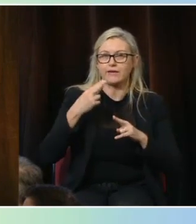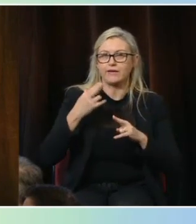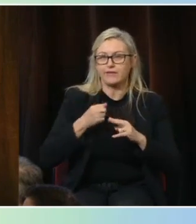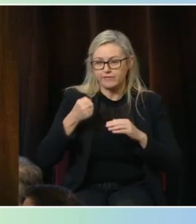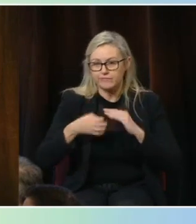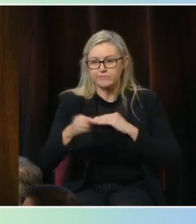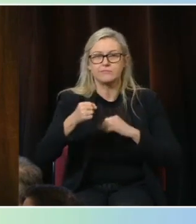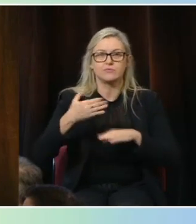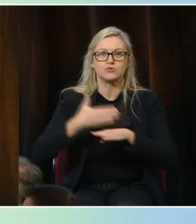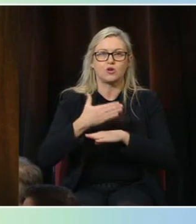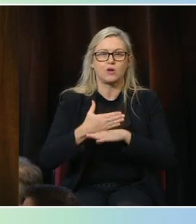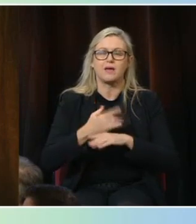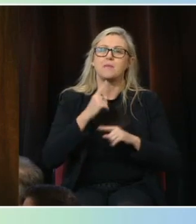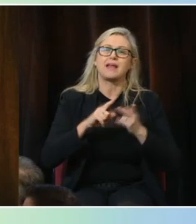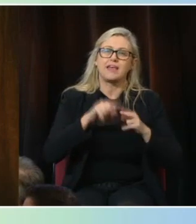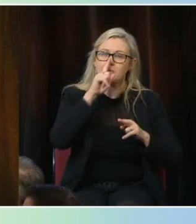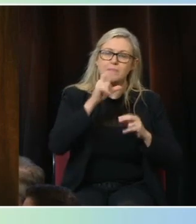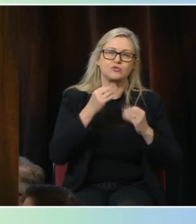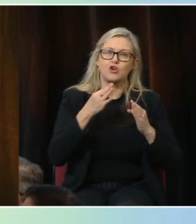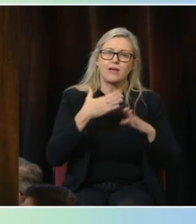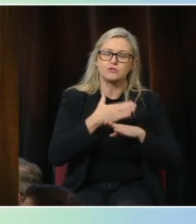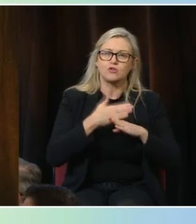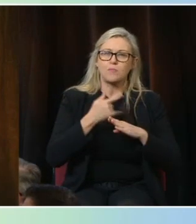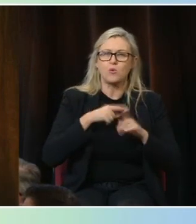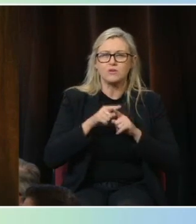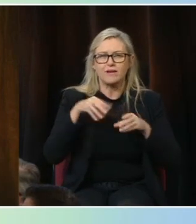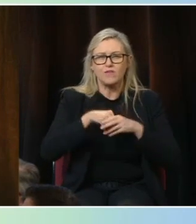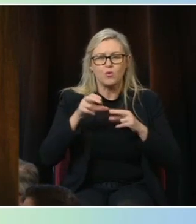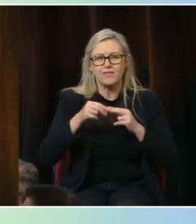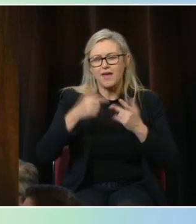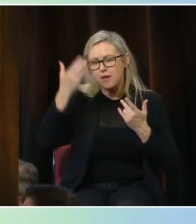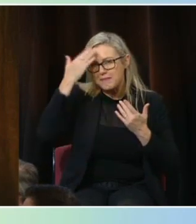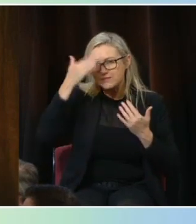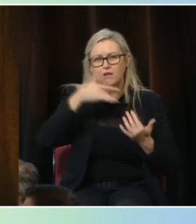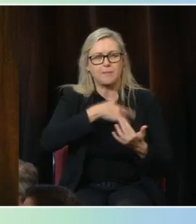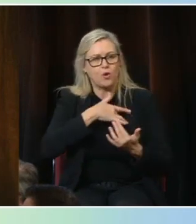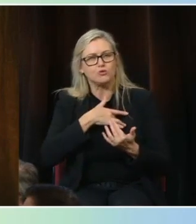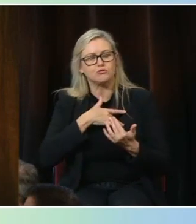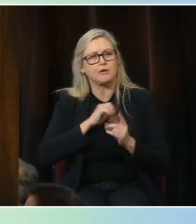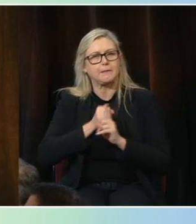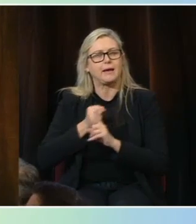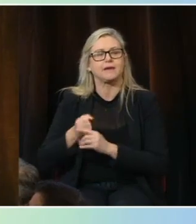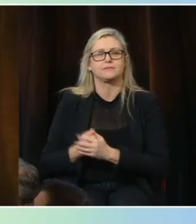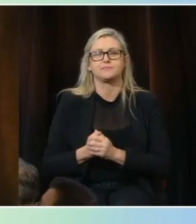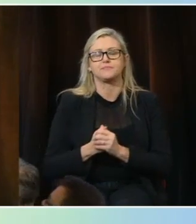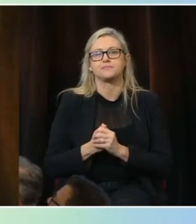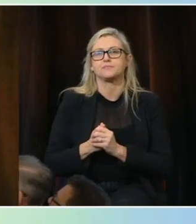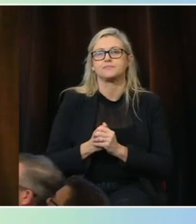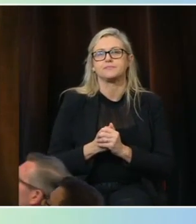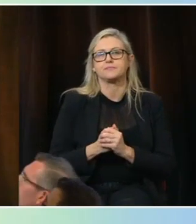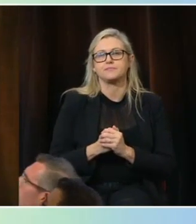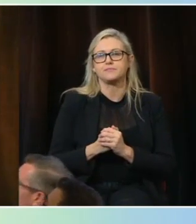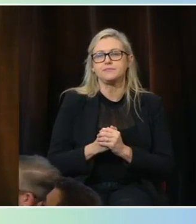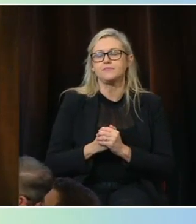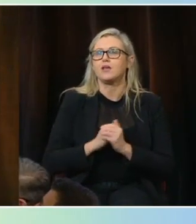mental and emotional issues that often run hand in hand with unemployment but the benefits of Full Employment extend far beyond those who would otherwise